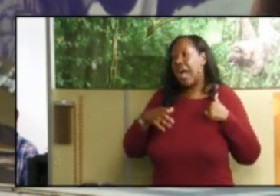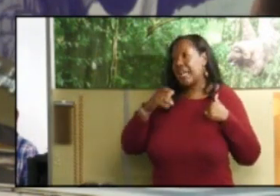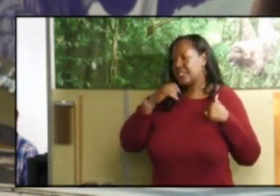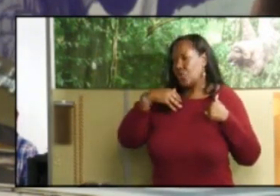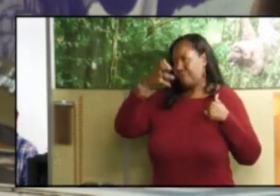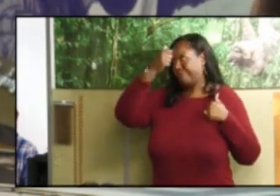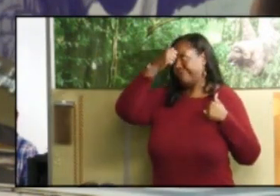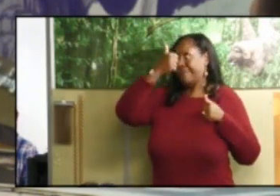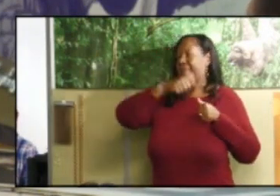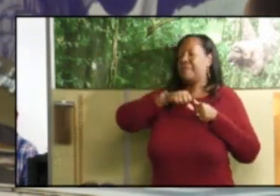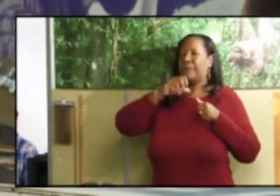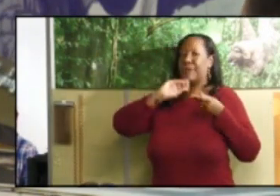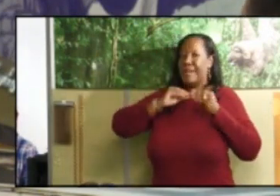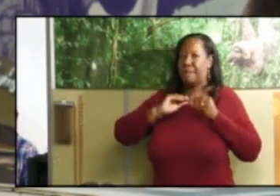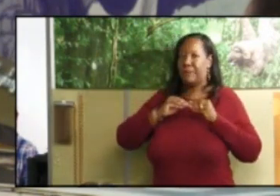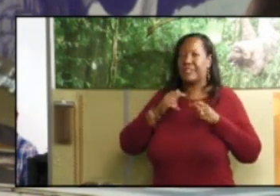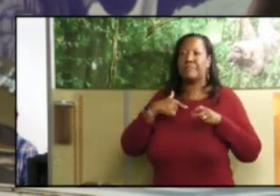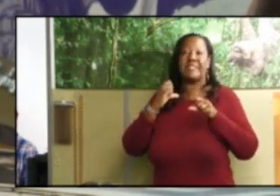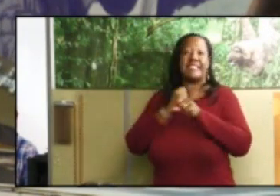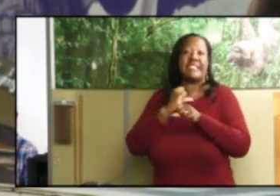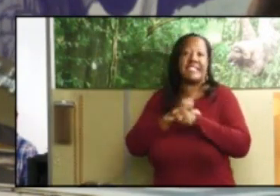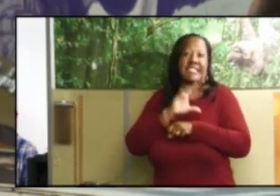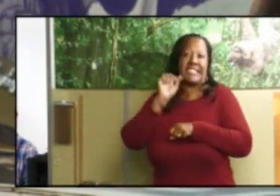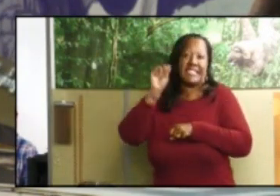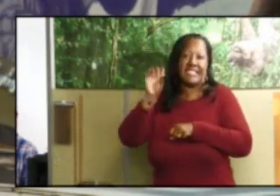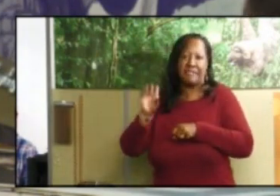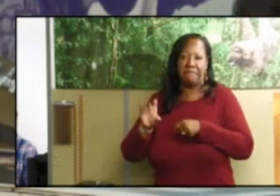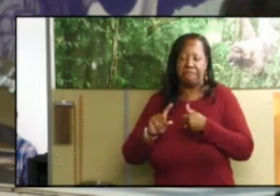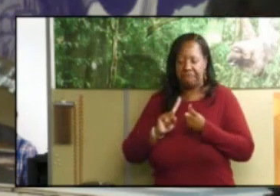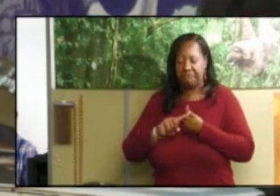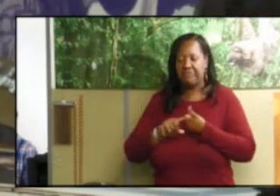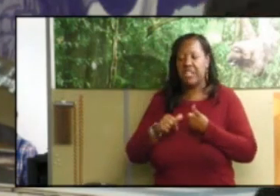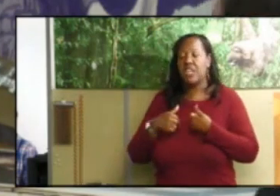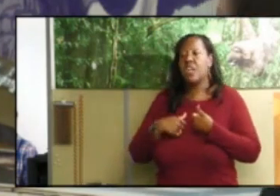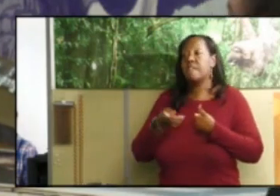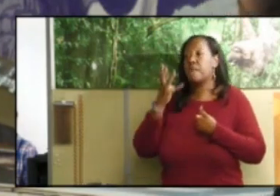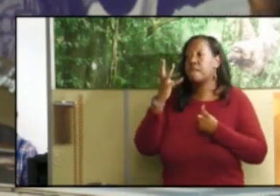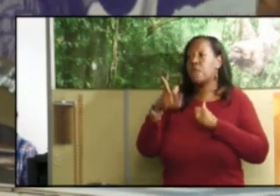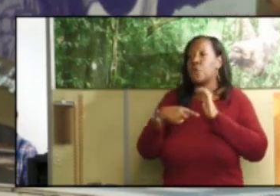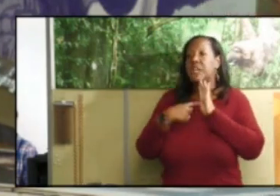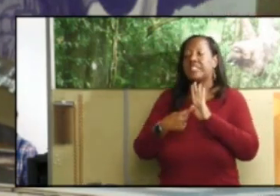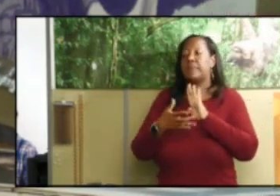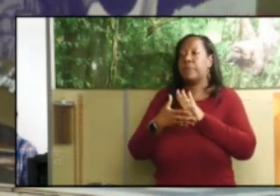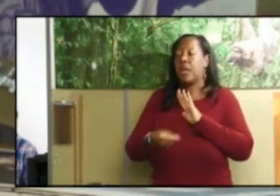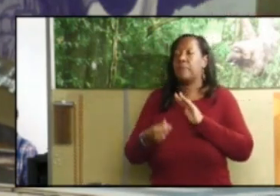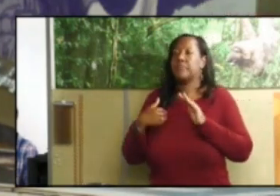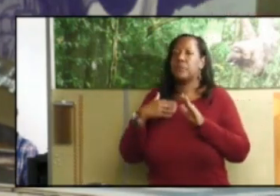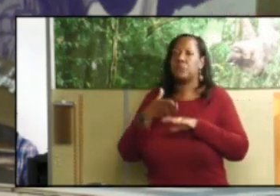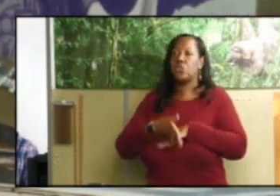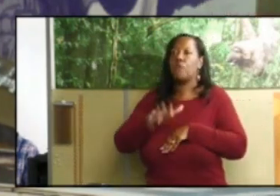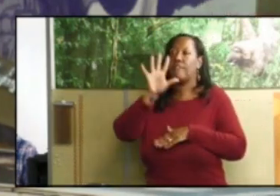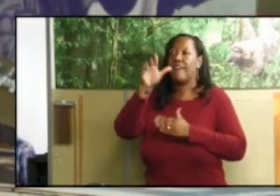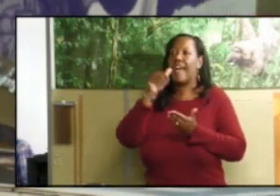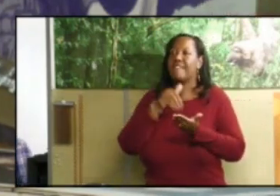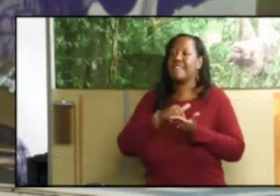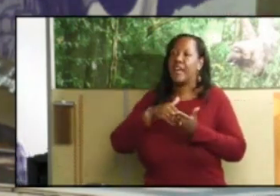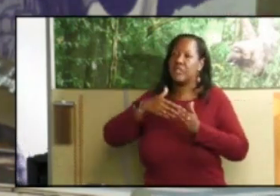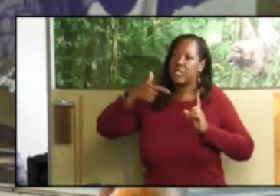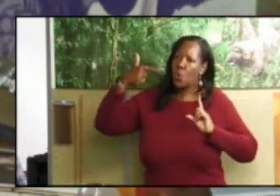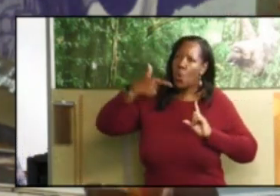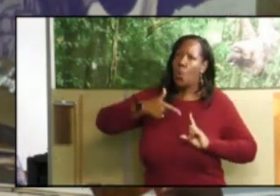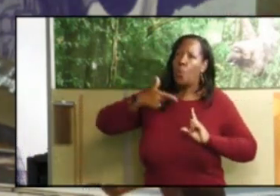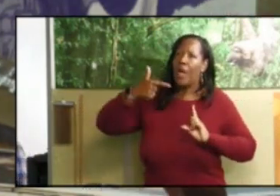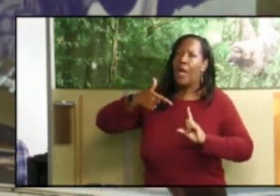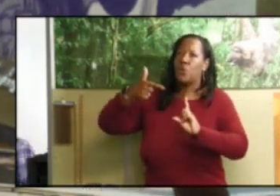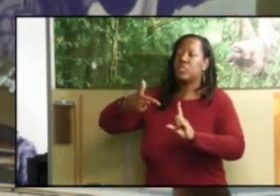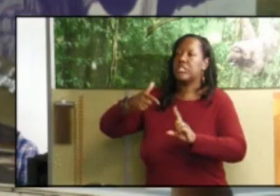numbers on the spot. But for 4 exhibit copies, there was over 5,000 linear feet of welded aluminum